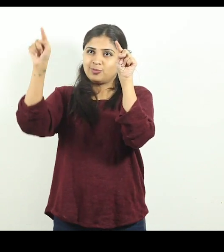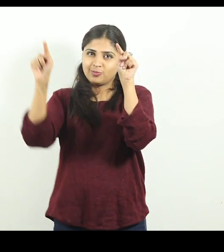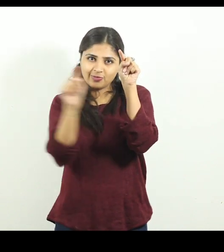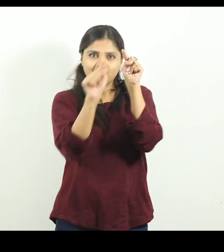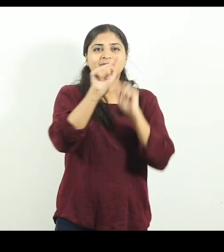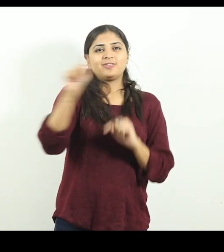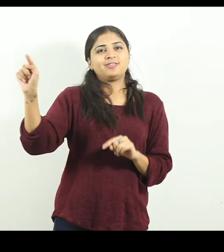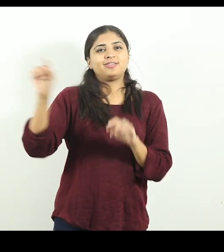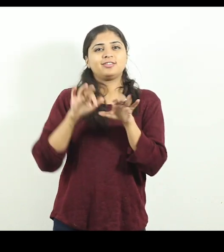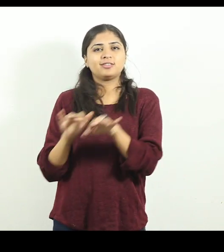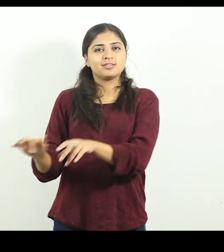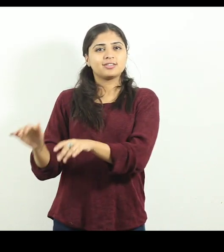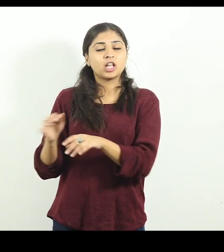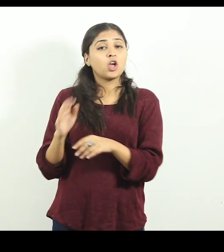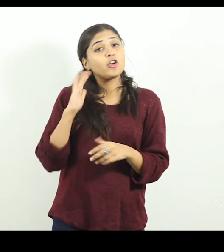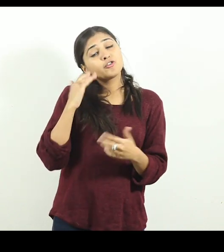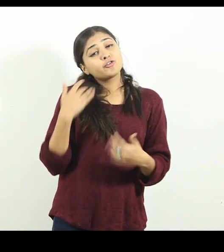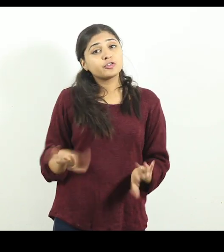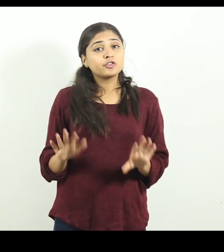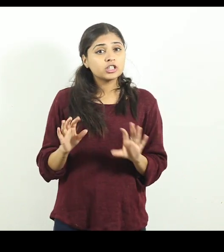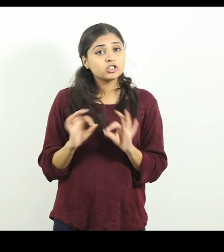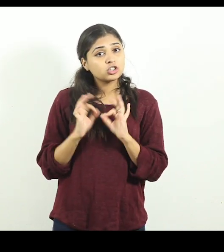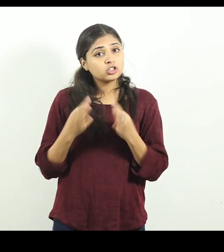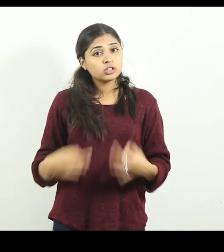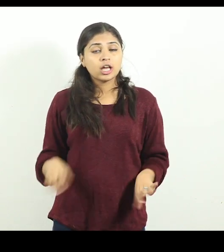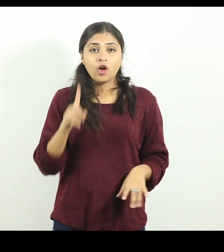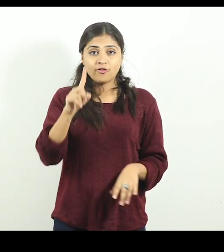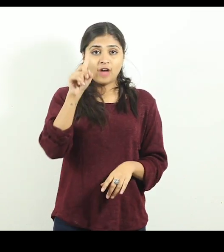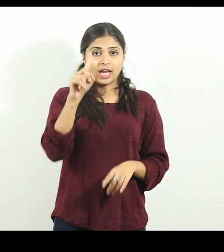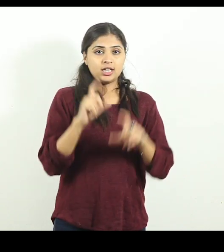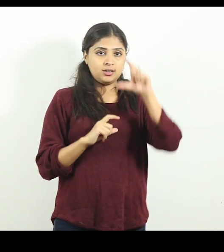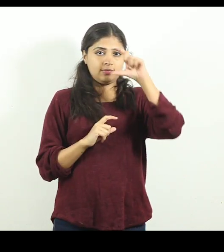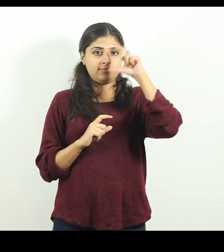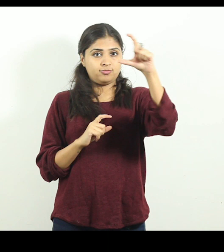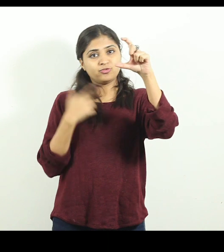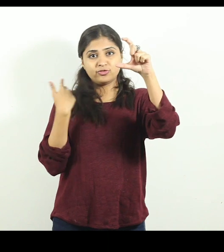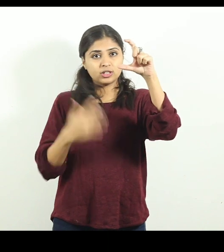Enter key to go to the next paragraph.